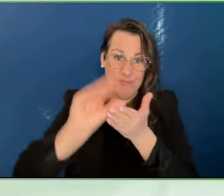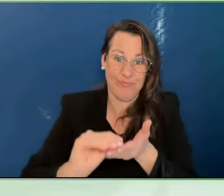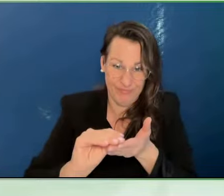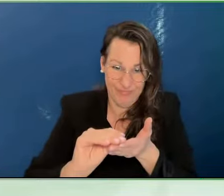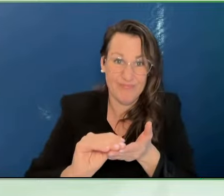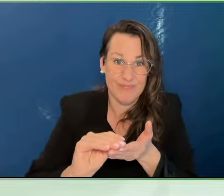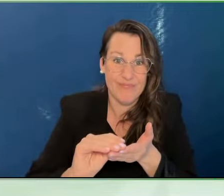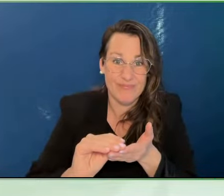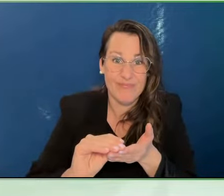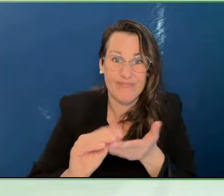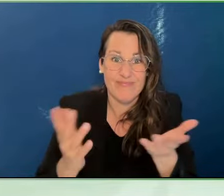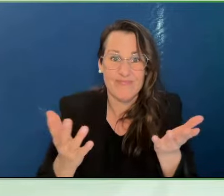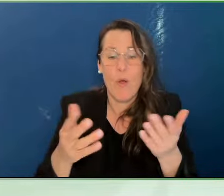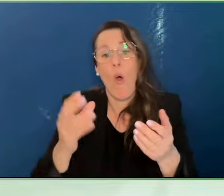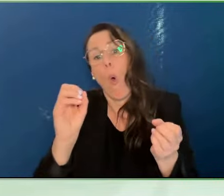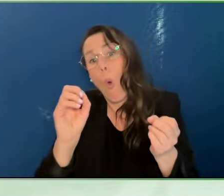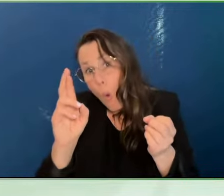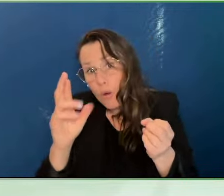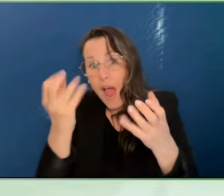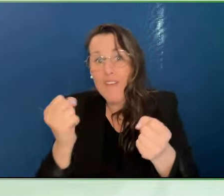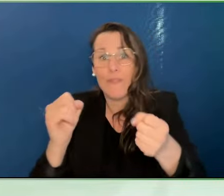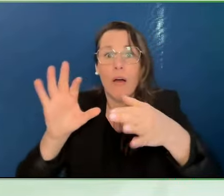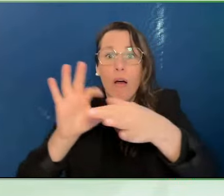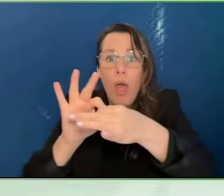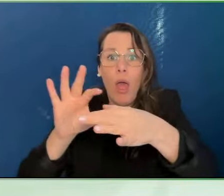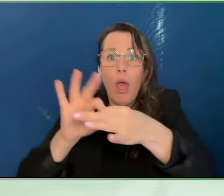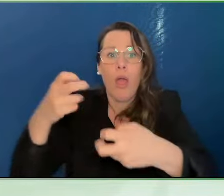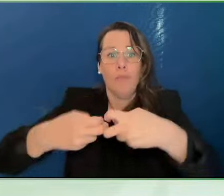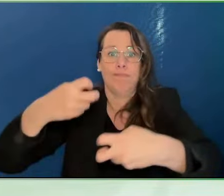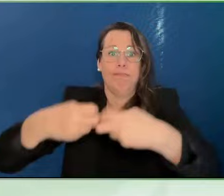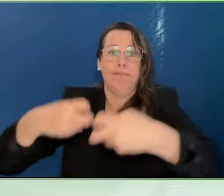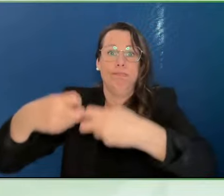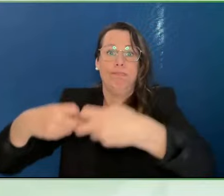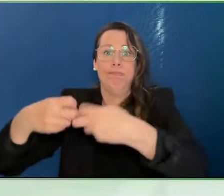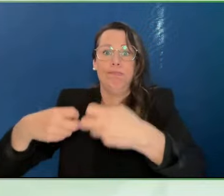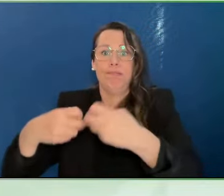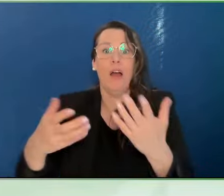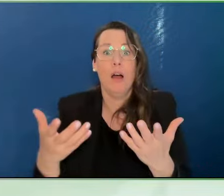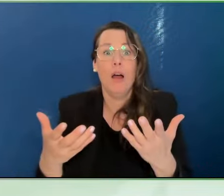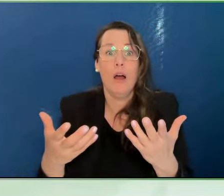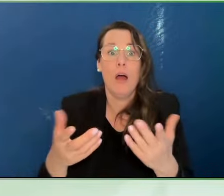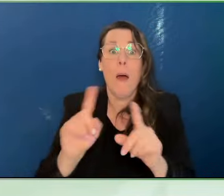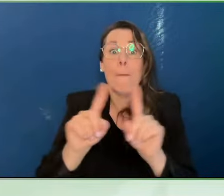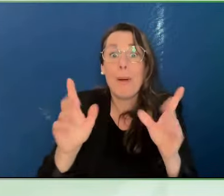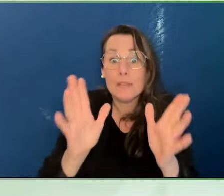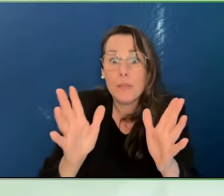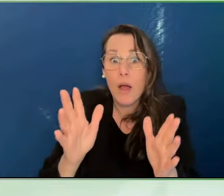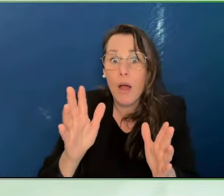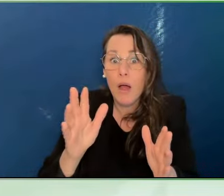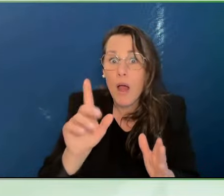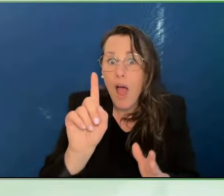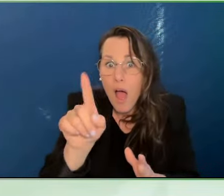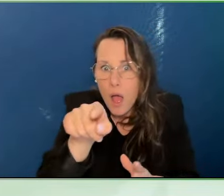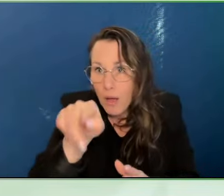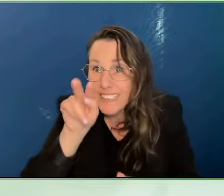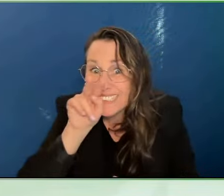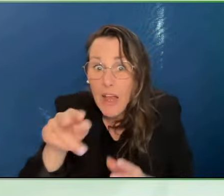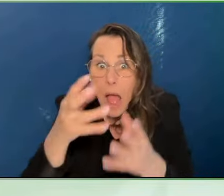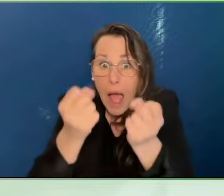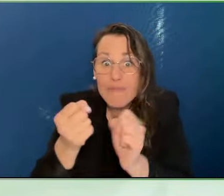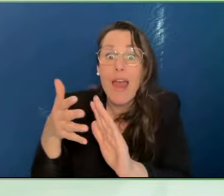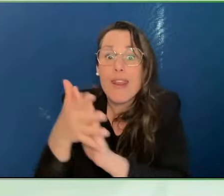as well. And this is because we have all these young people with disabilities who have amazing, amazing skills. A lot of them